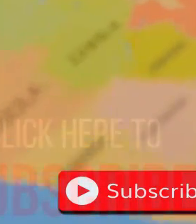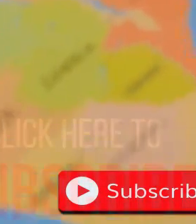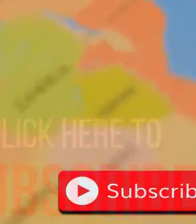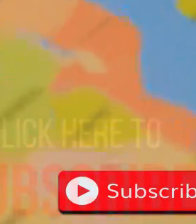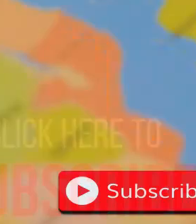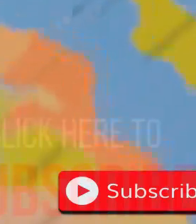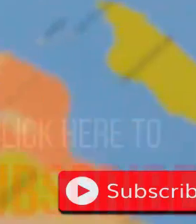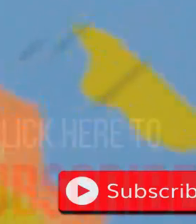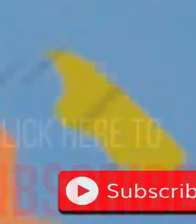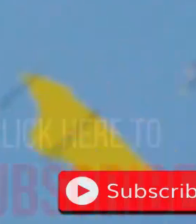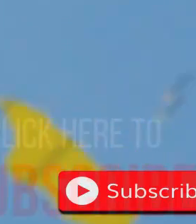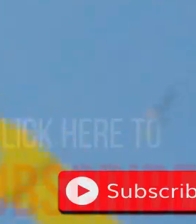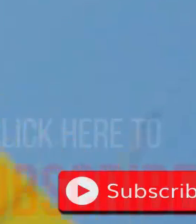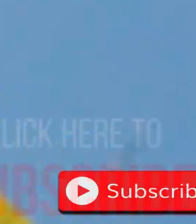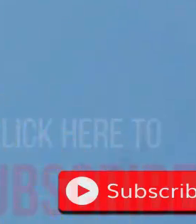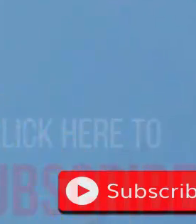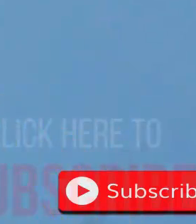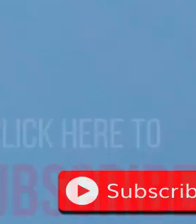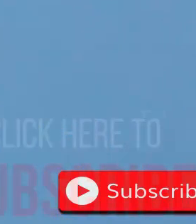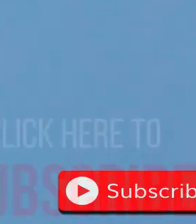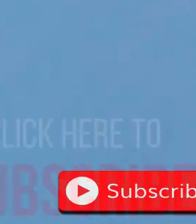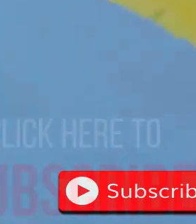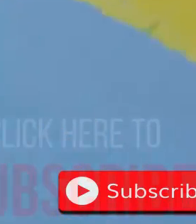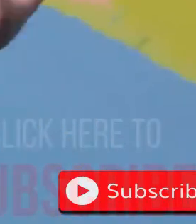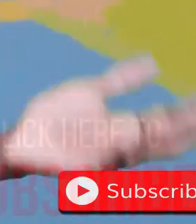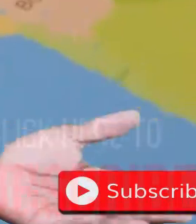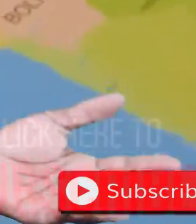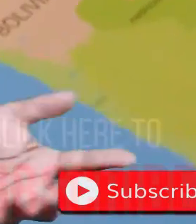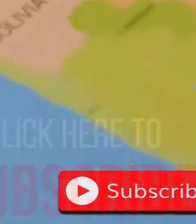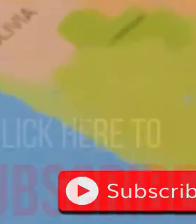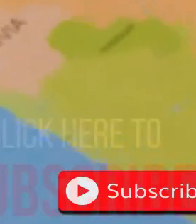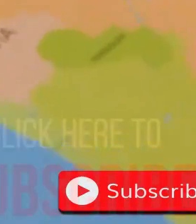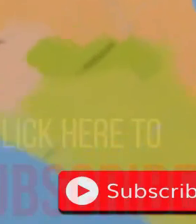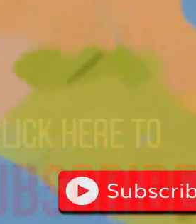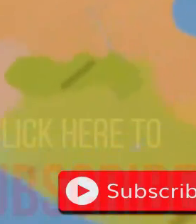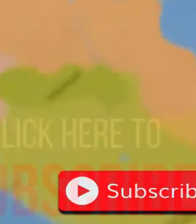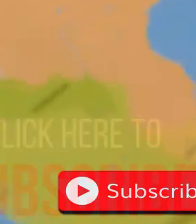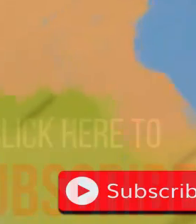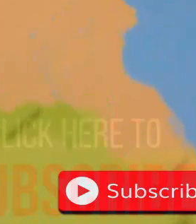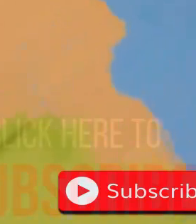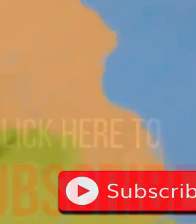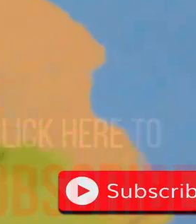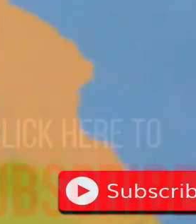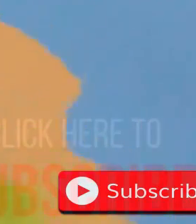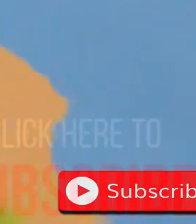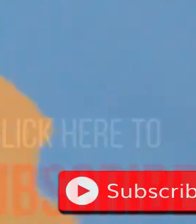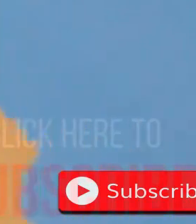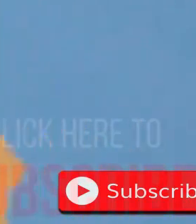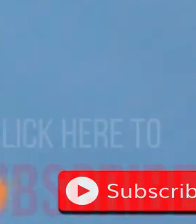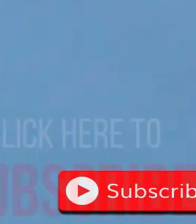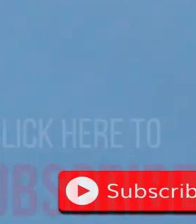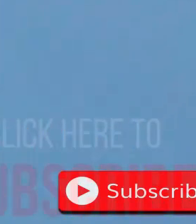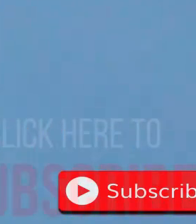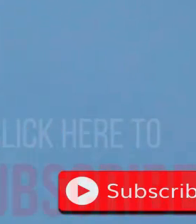you into the new week as you listen to God speak to you. What are you waiting for? Tell your friends about it. Don't forget to join